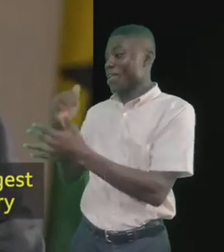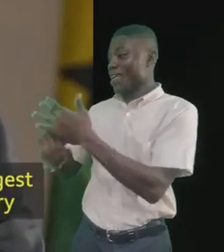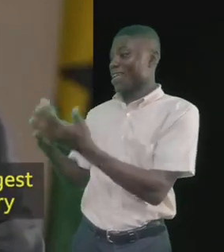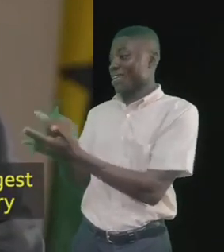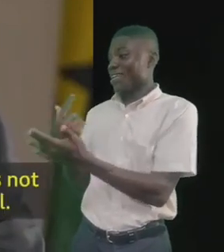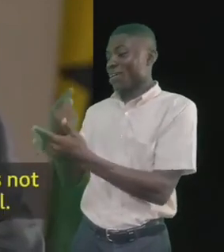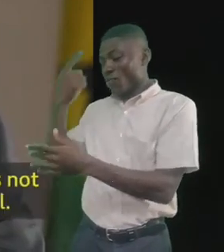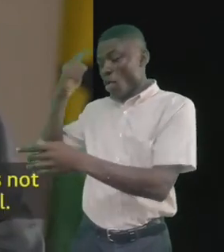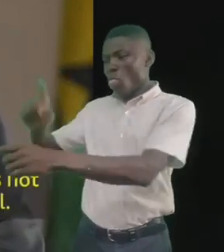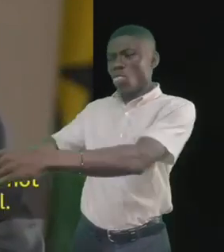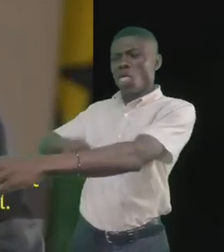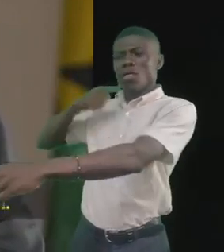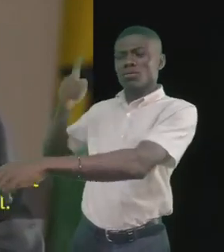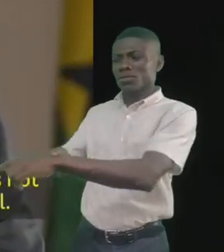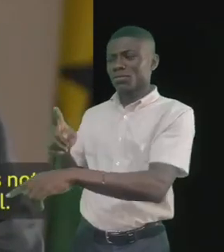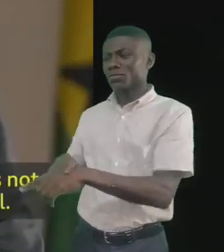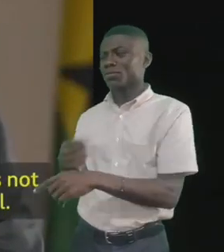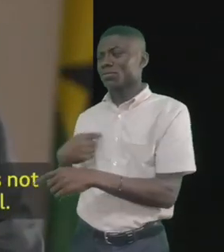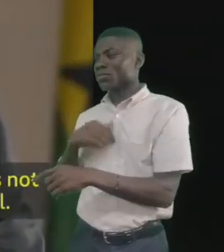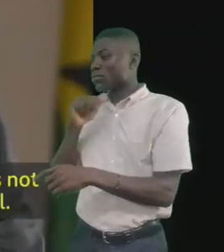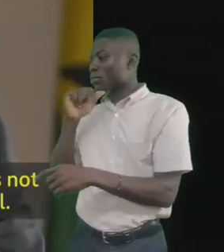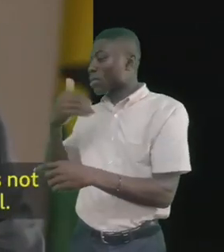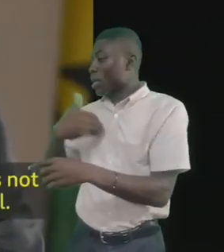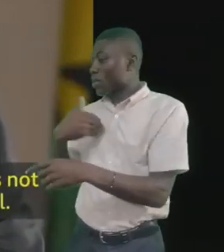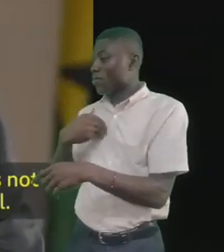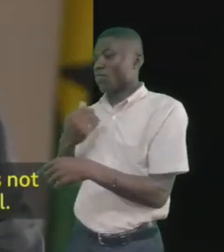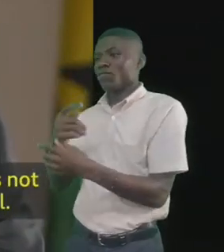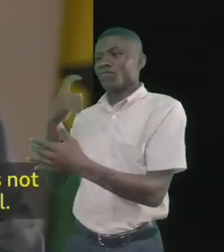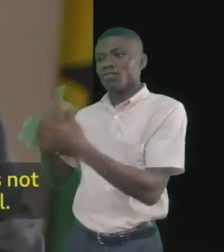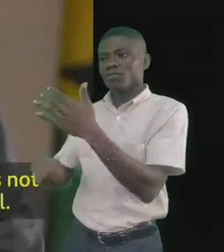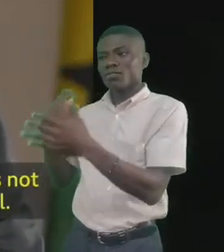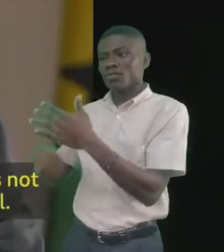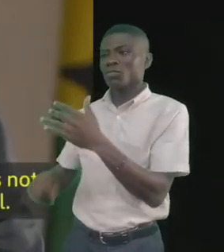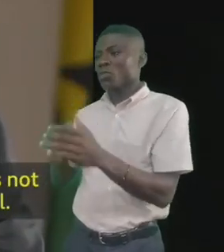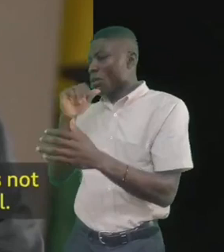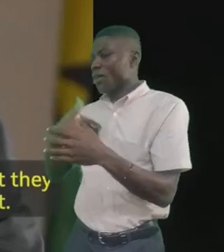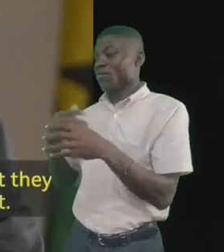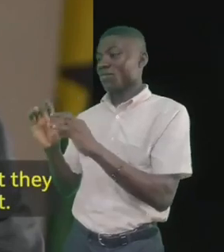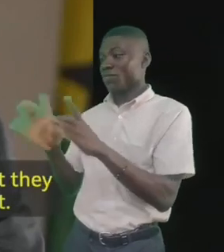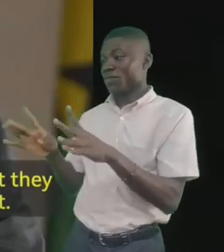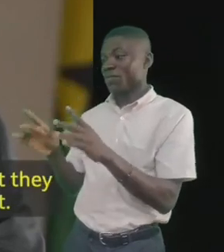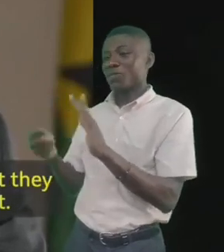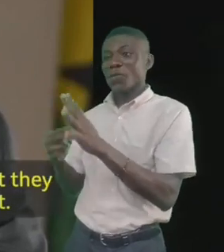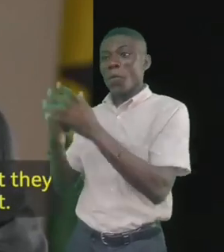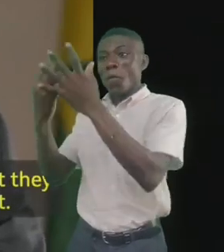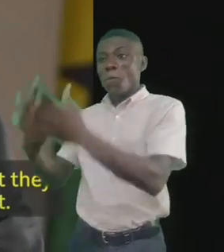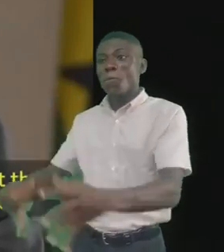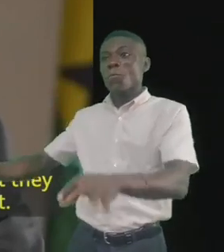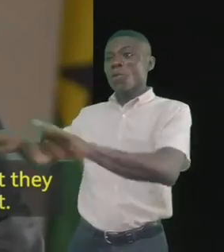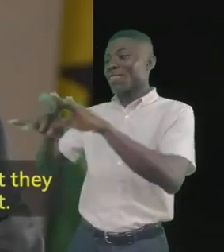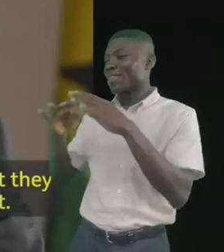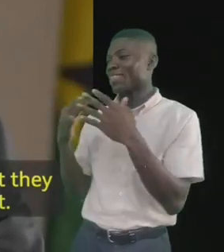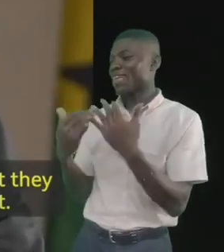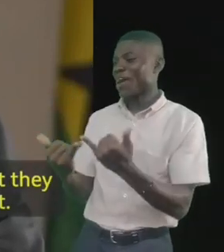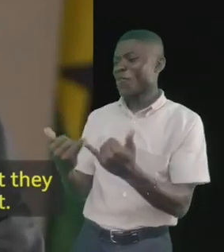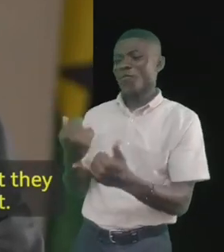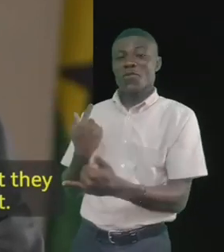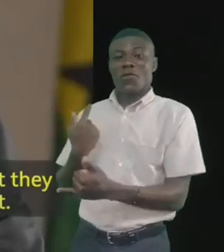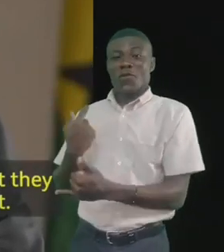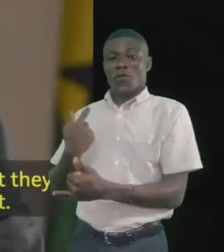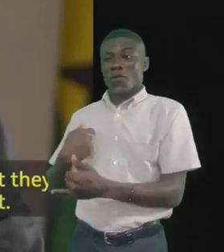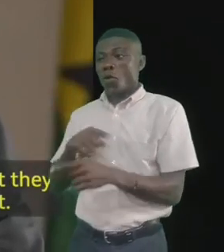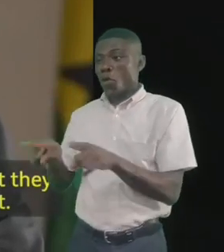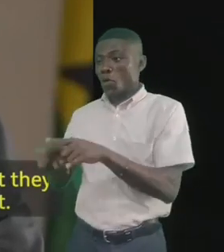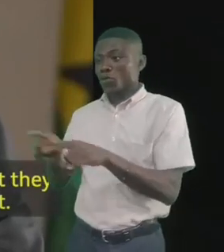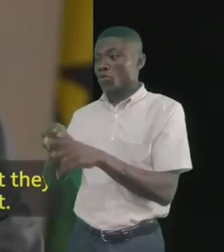in the country, and for a long period has not had any taxation at all. So it is important now